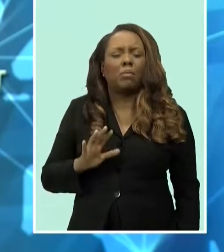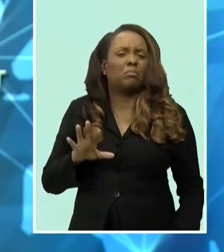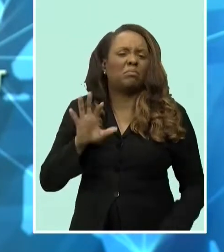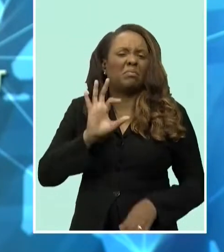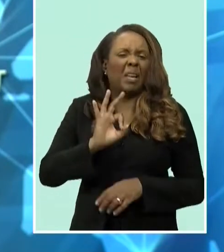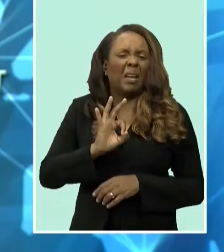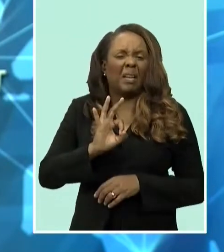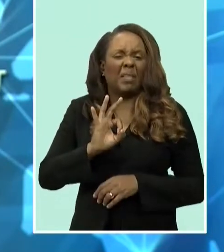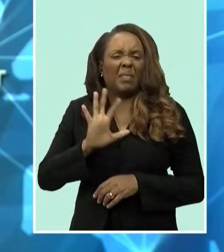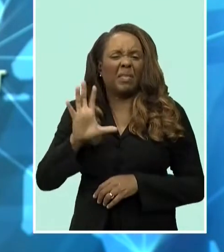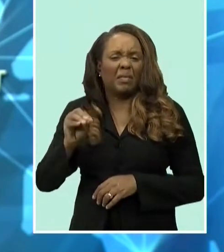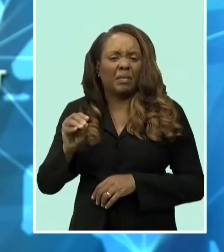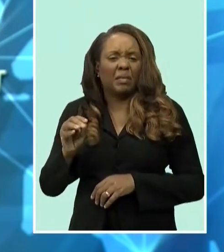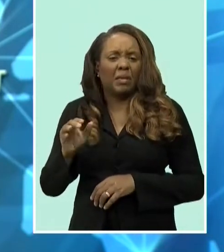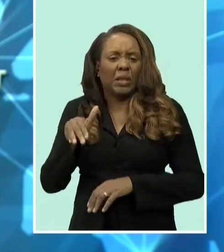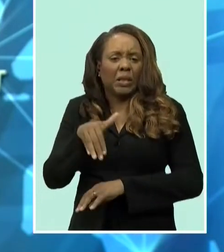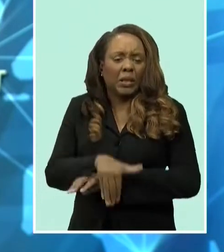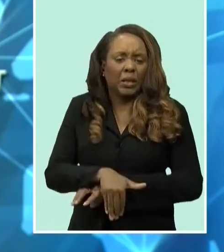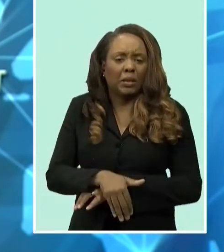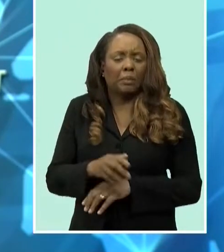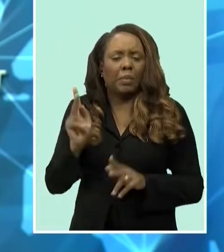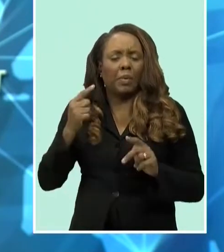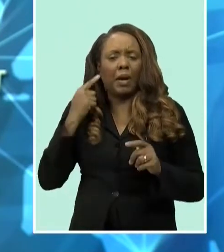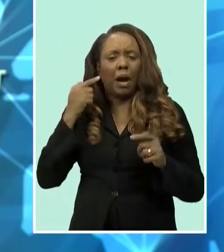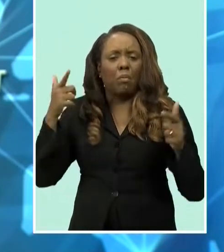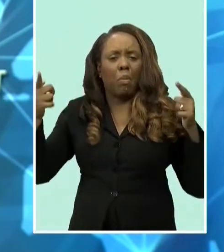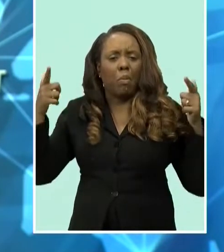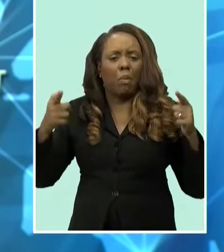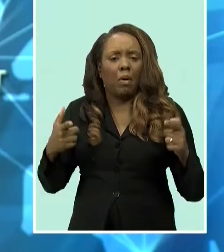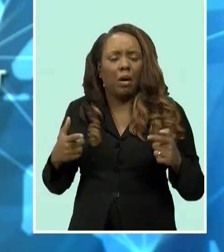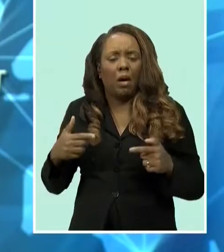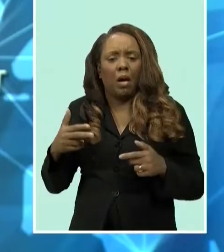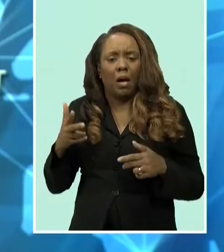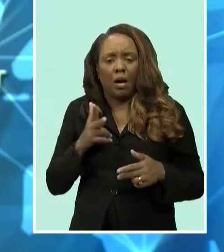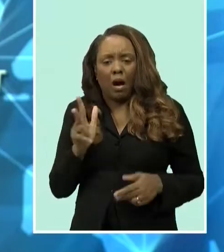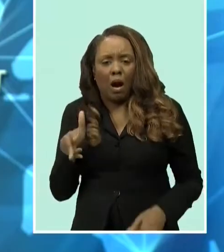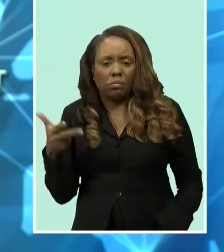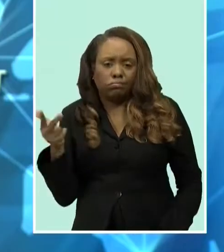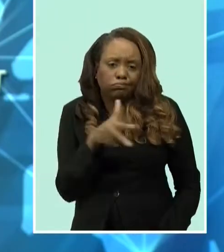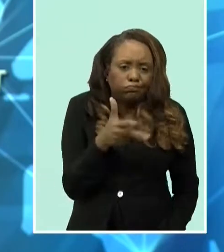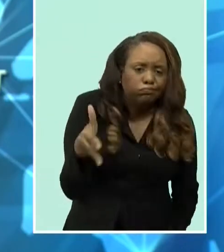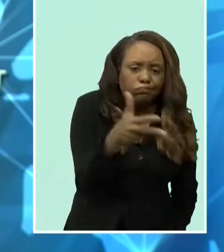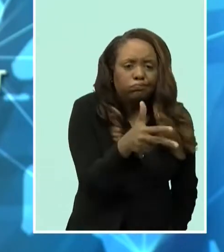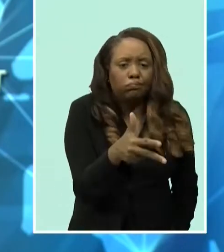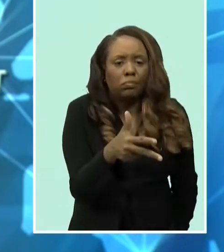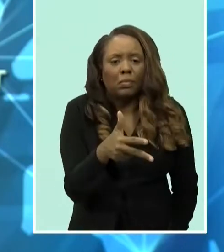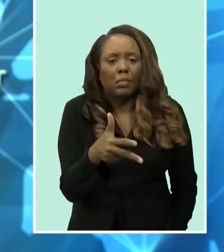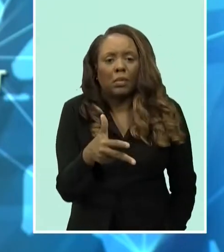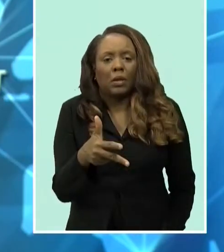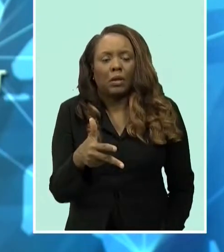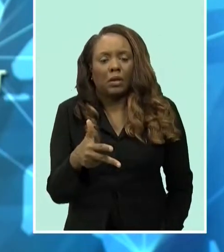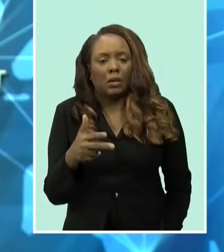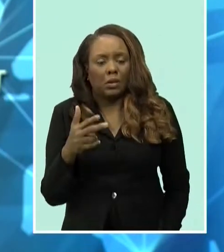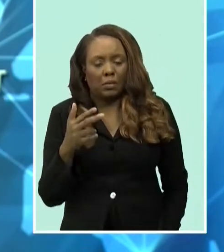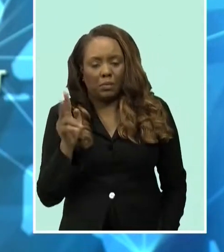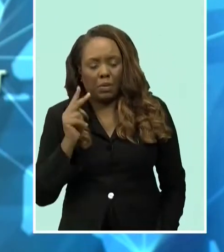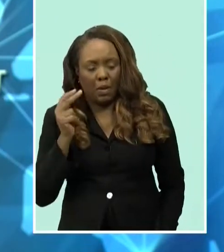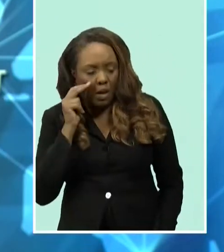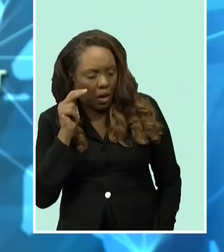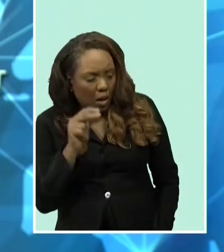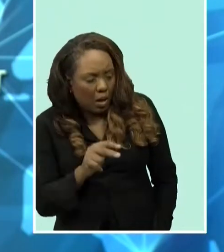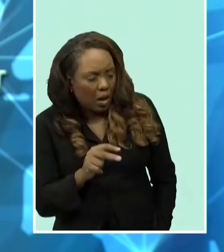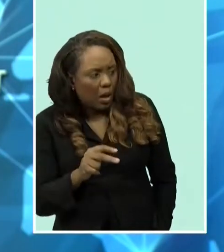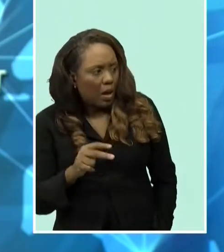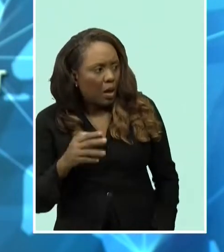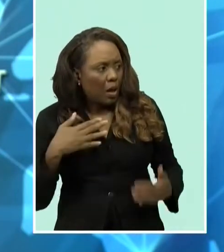car traveling in the area ran off the road into some shrubbery in front of a nearby residence. It was then that the body of an adult male was